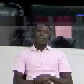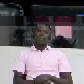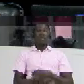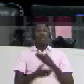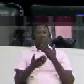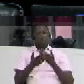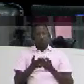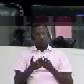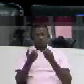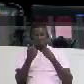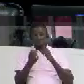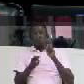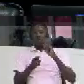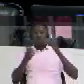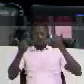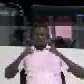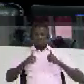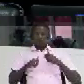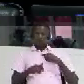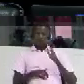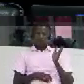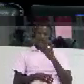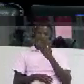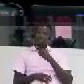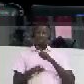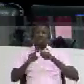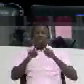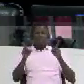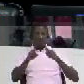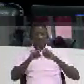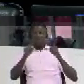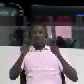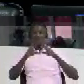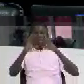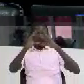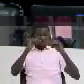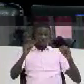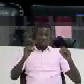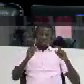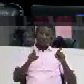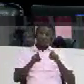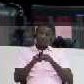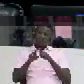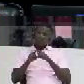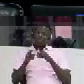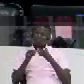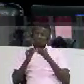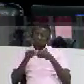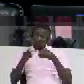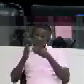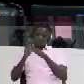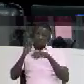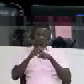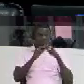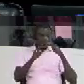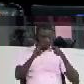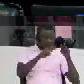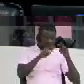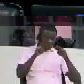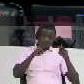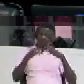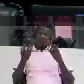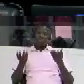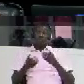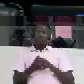Please tell us what happened as you went into the different offices with them. léegi nag wax ñu bi ngeen di àndaa ñoom di